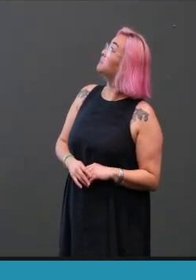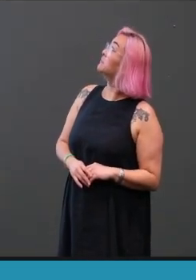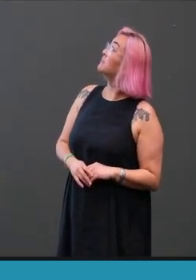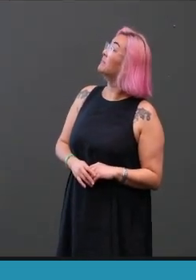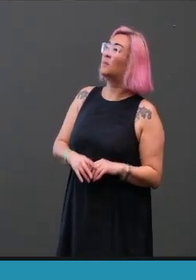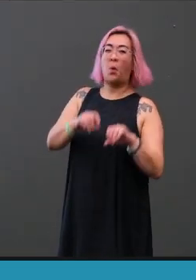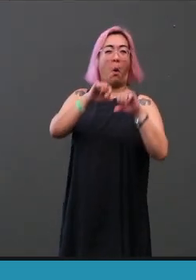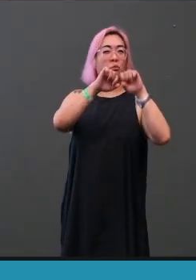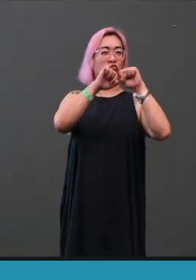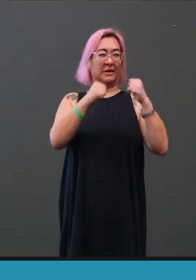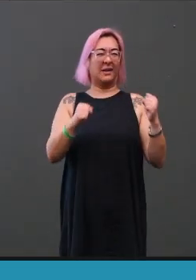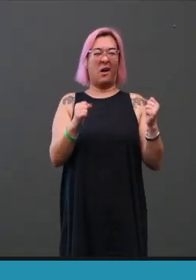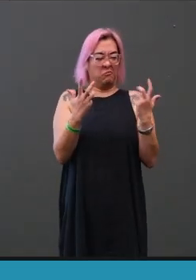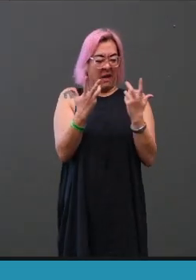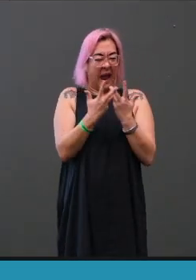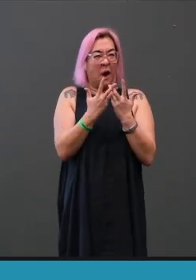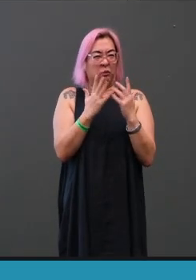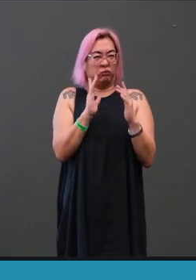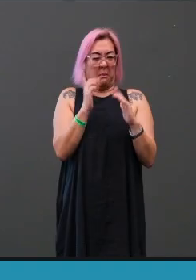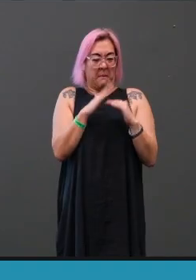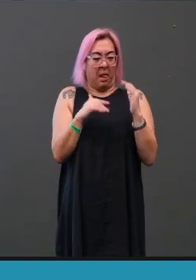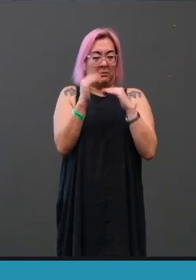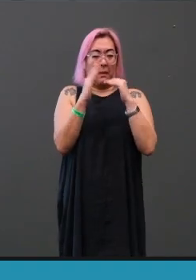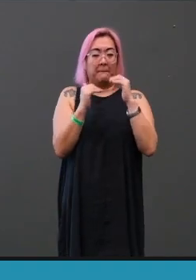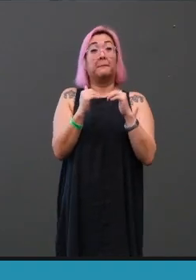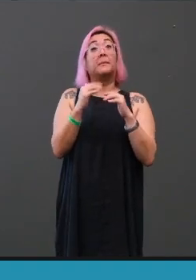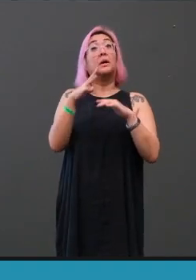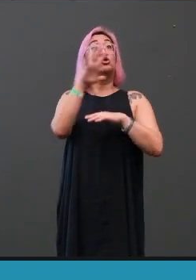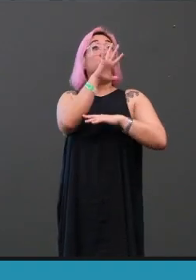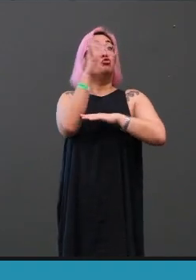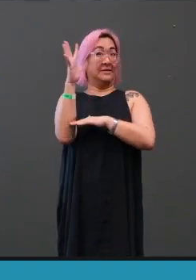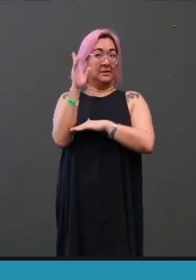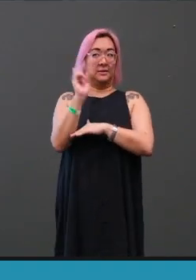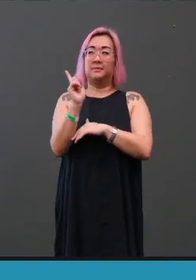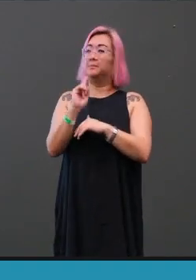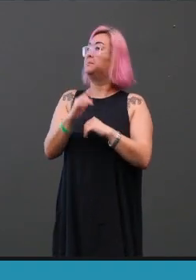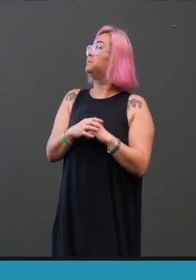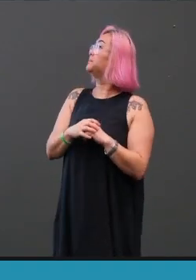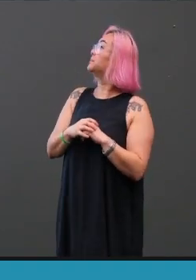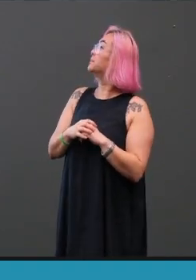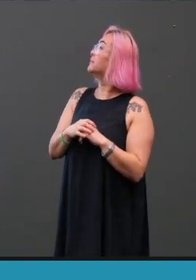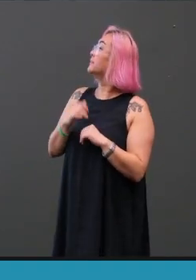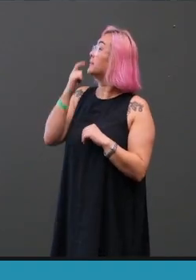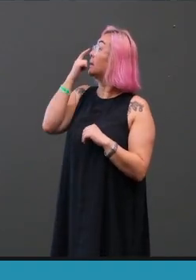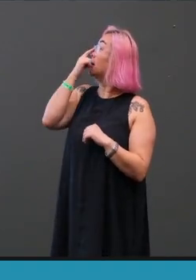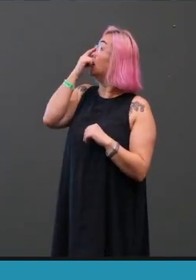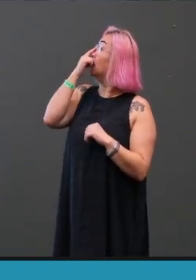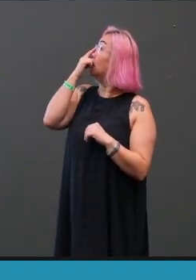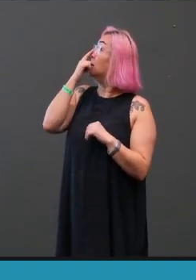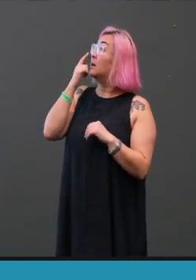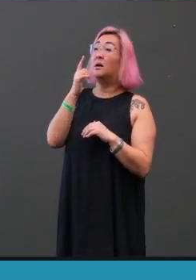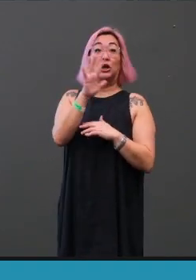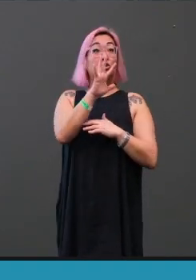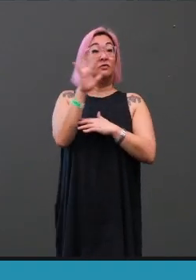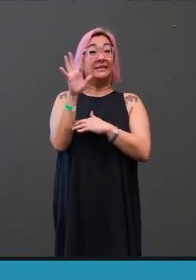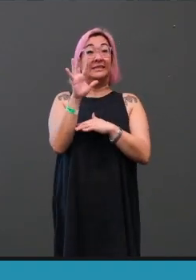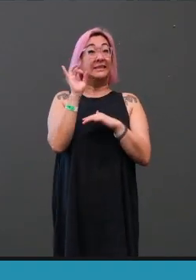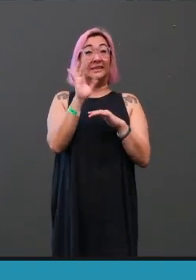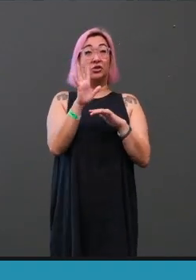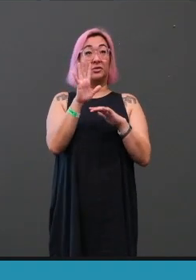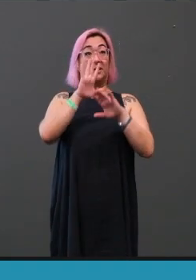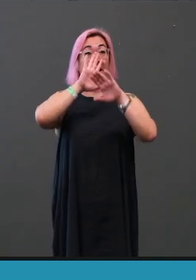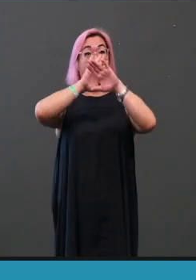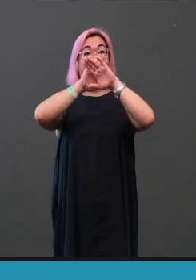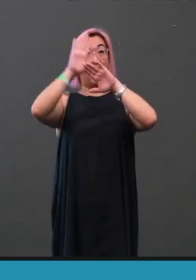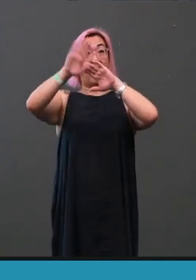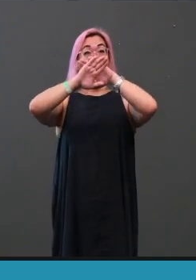time, starting with the trees here. Here we'll find that actually just a bunch of sprites layered on top of each other. In this